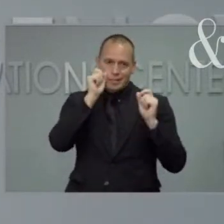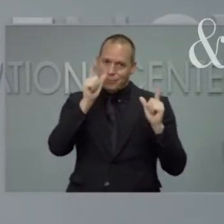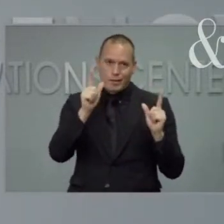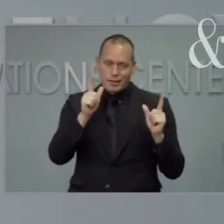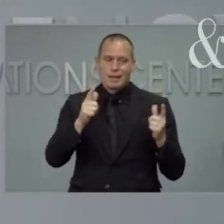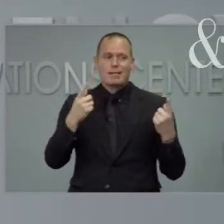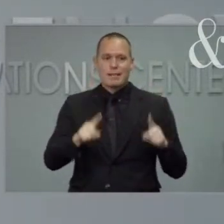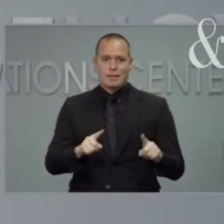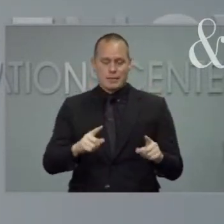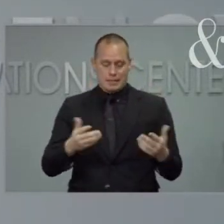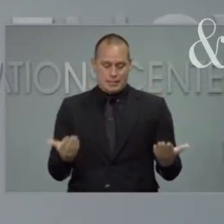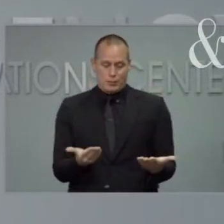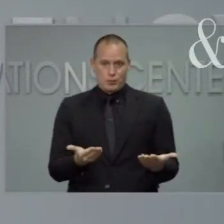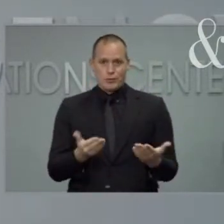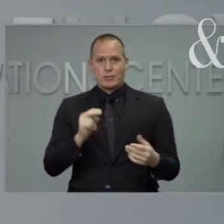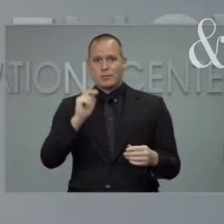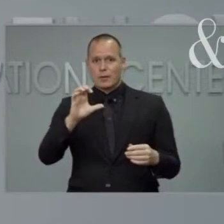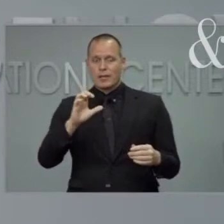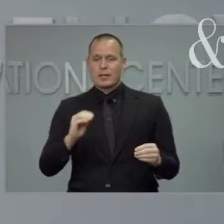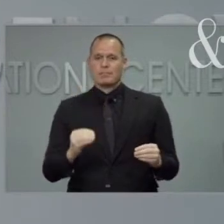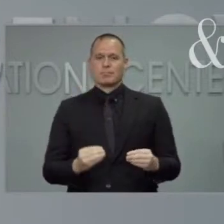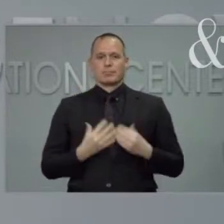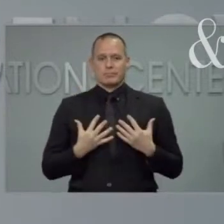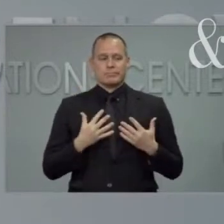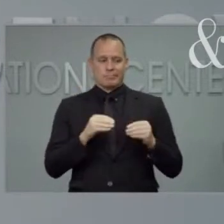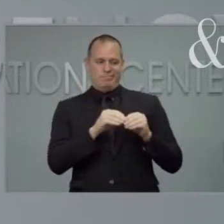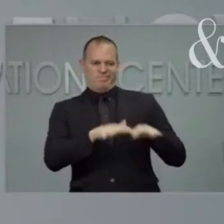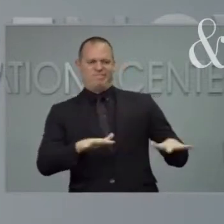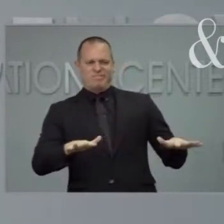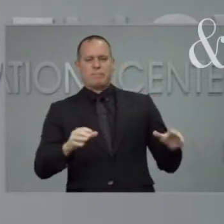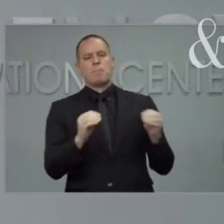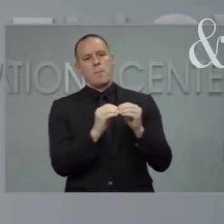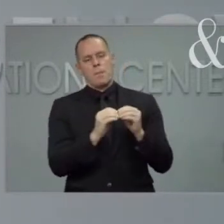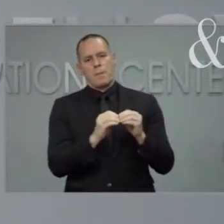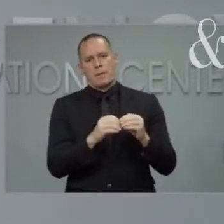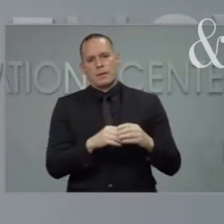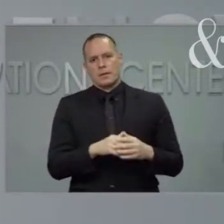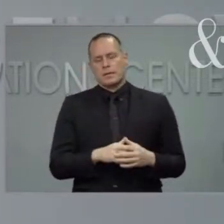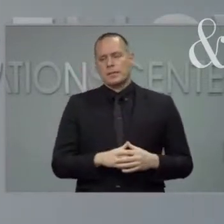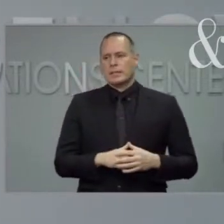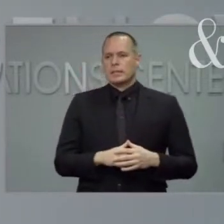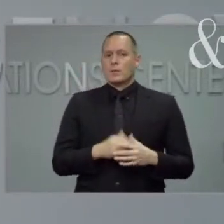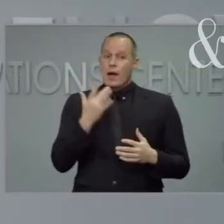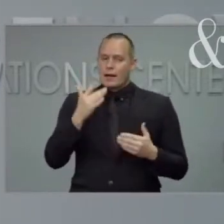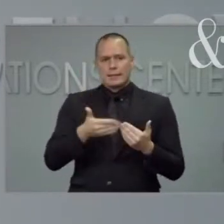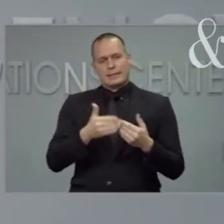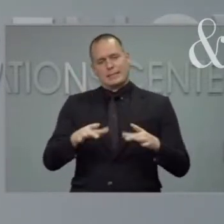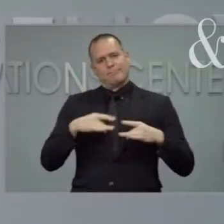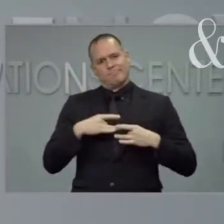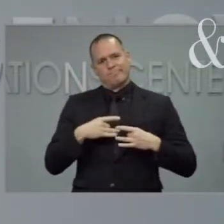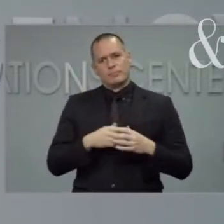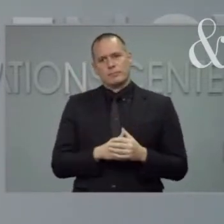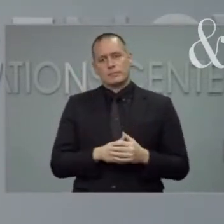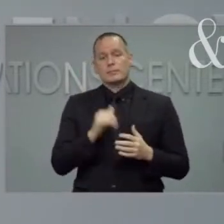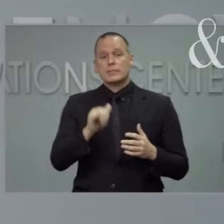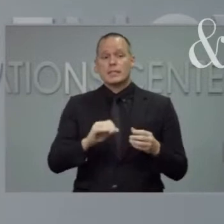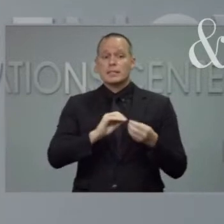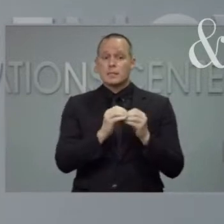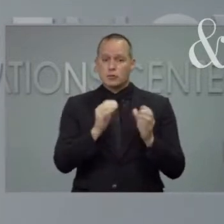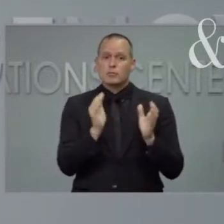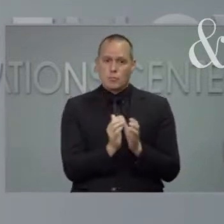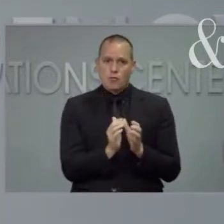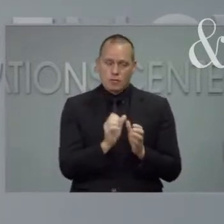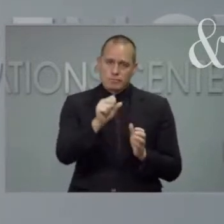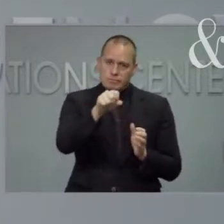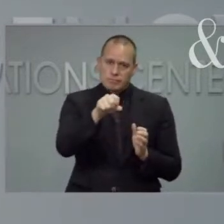cases with that variant here in North Carolina. Now, the good news is it, as you said in your question, it is pretty small, but we